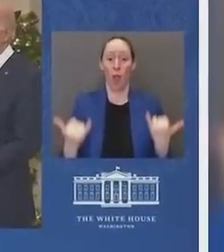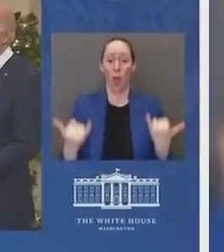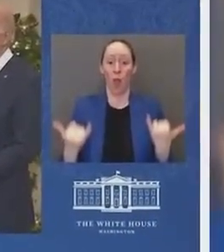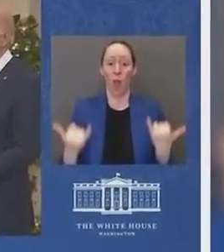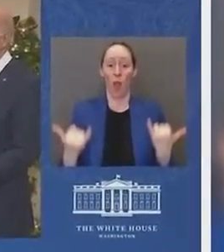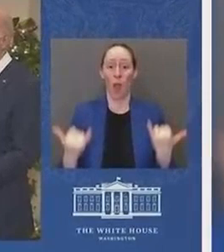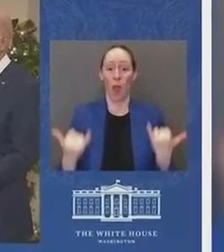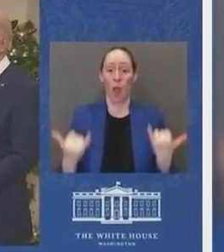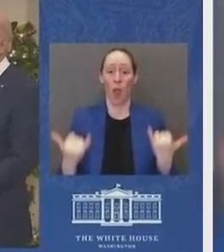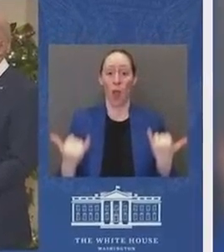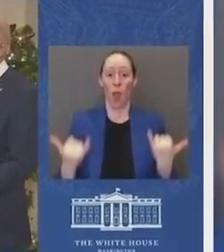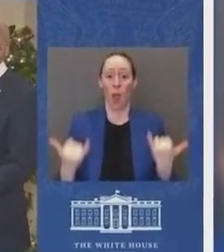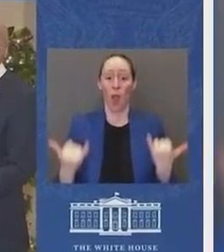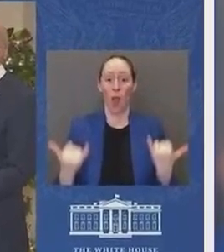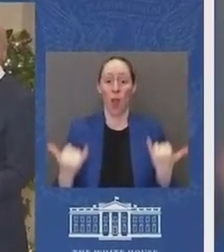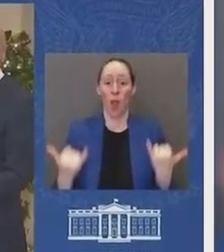I definitely needed it."